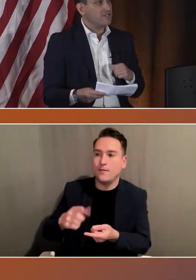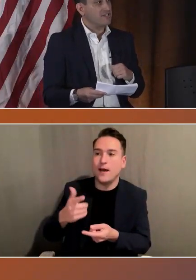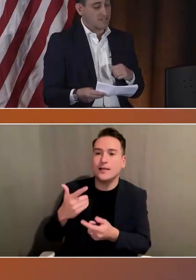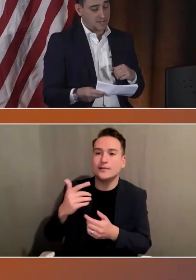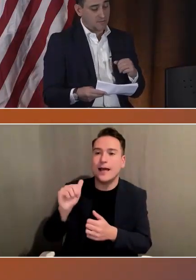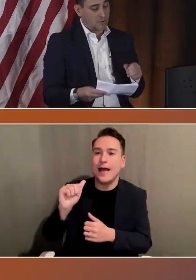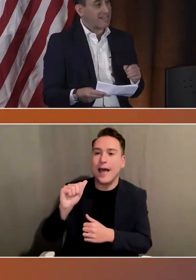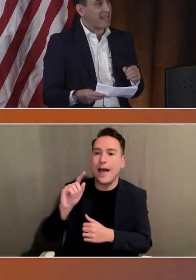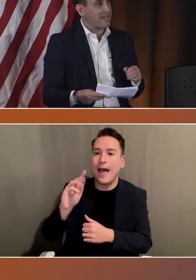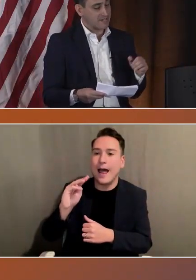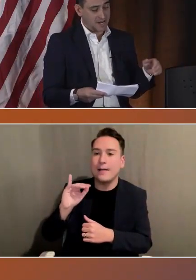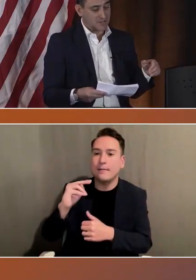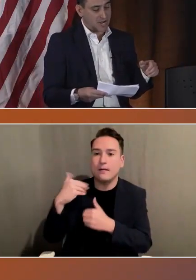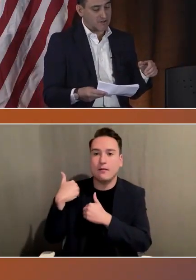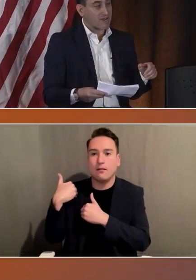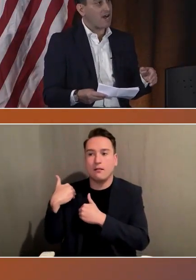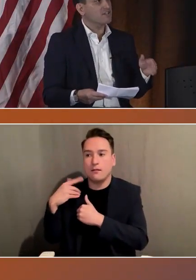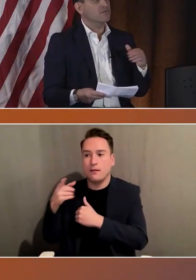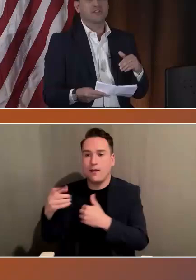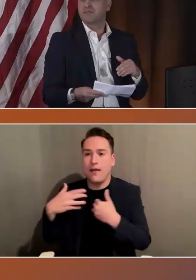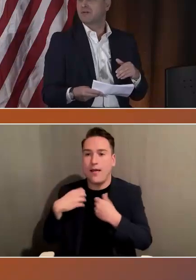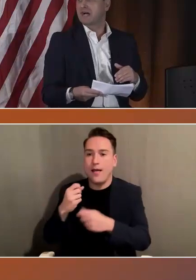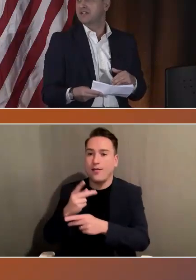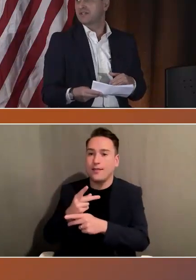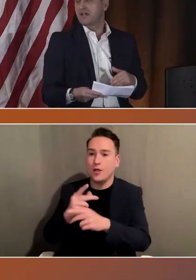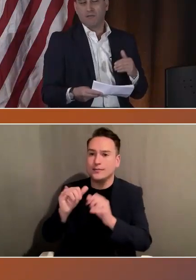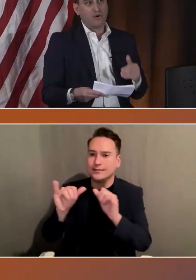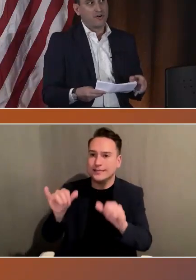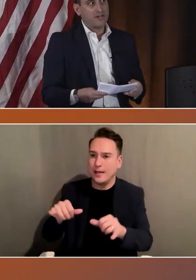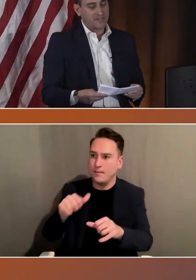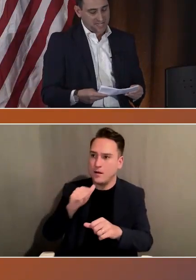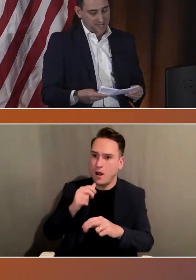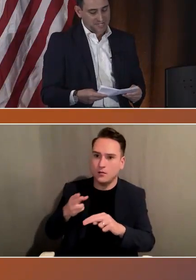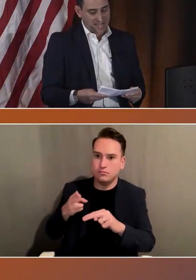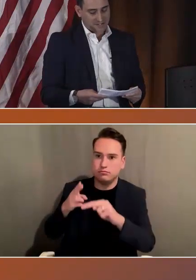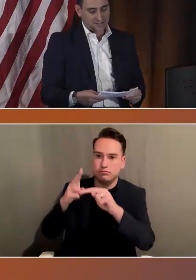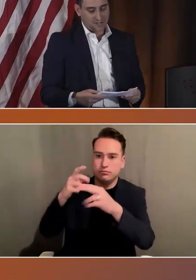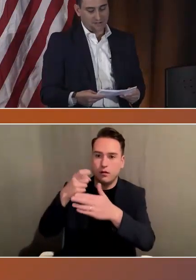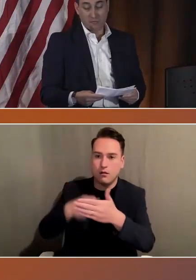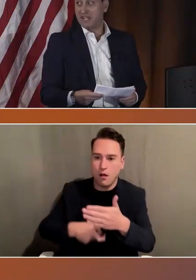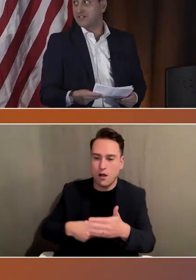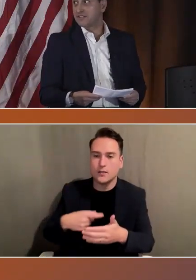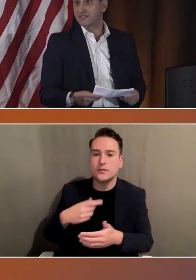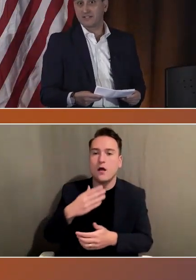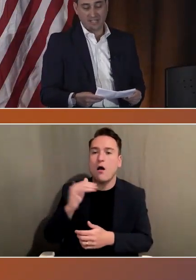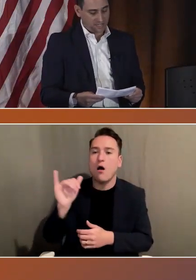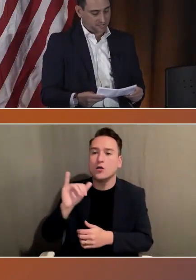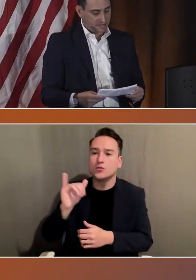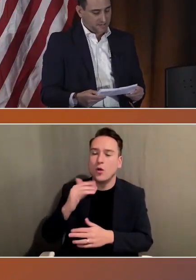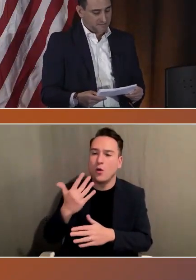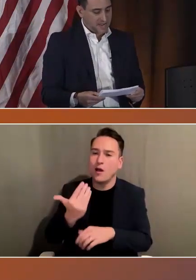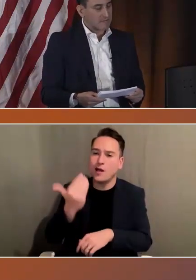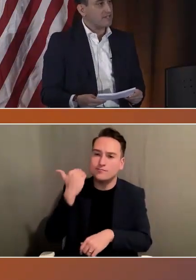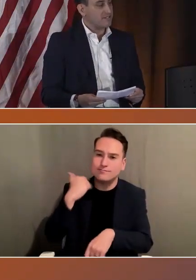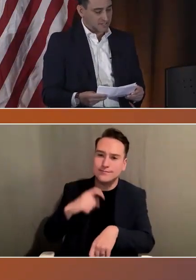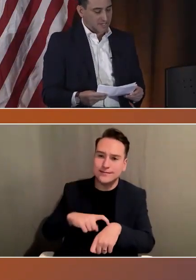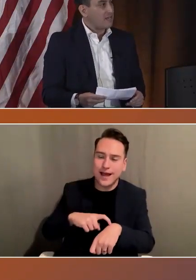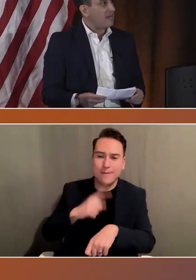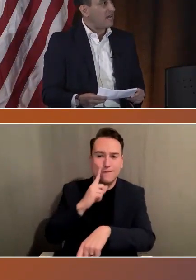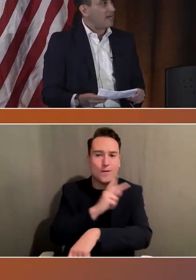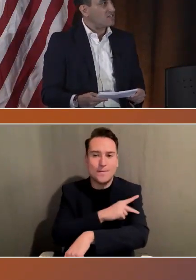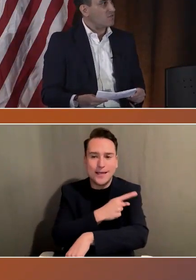healthcare system where we can to not drive up costs. We should minimize burden and the time tax for patients and